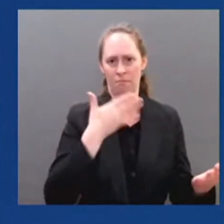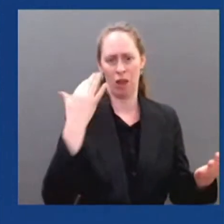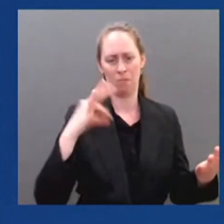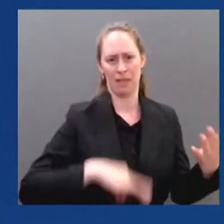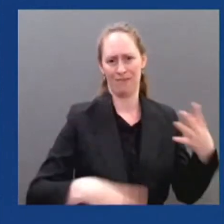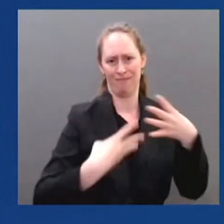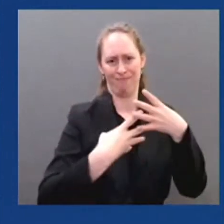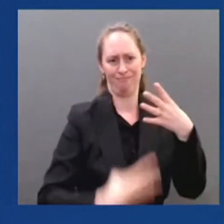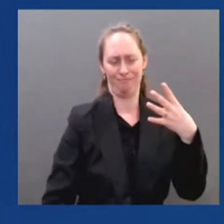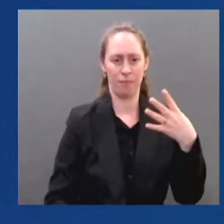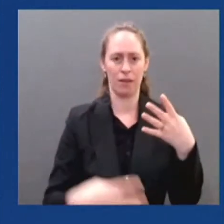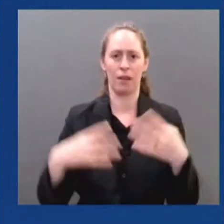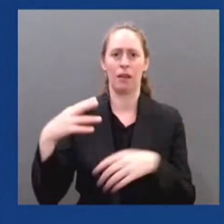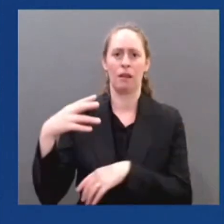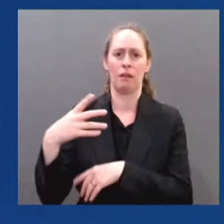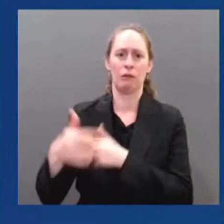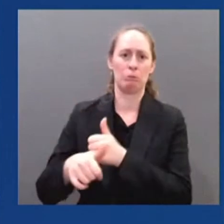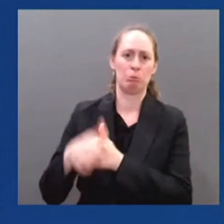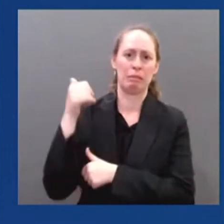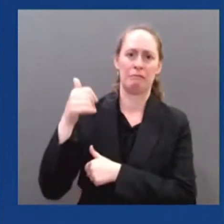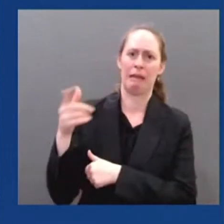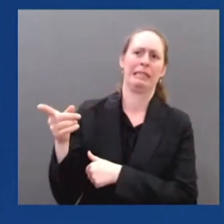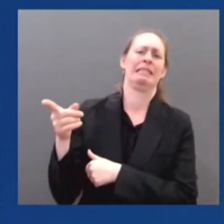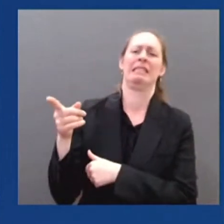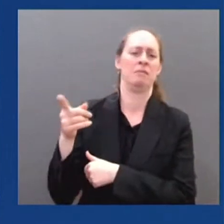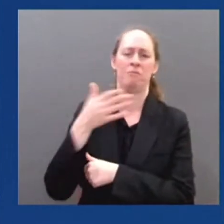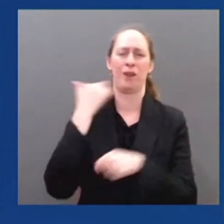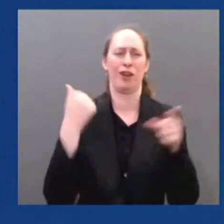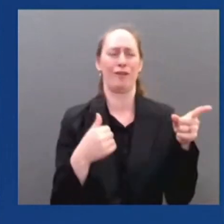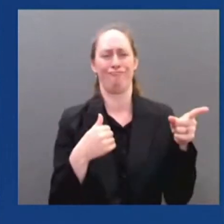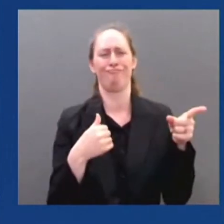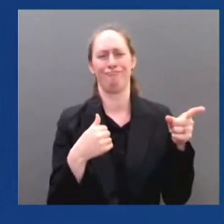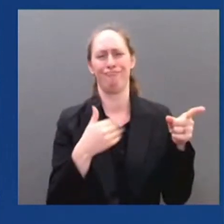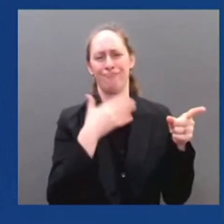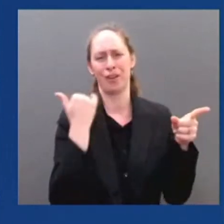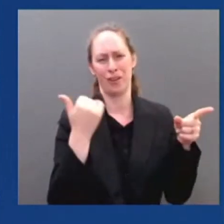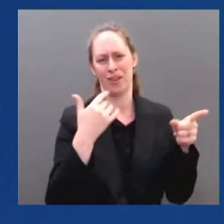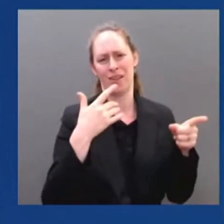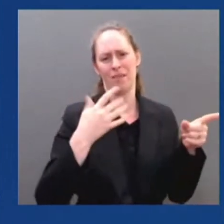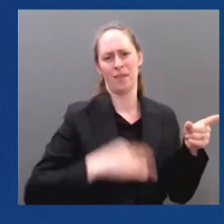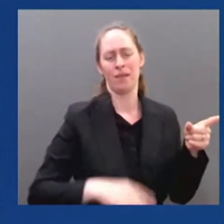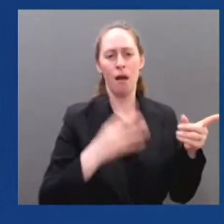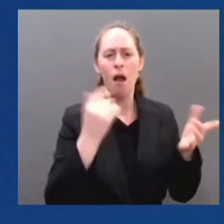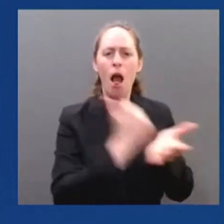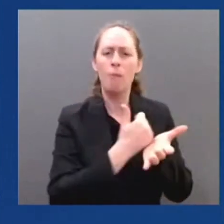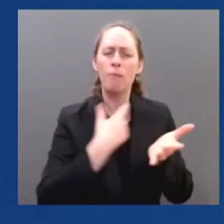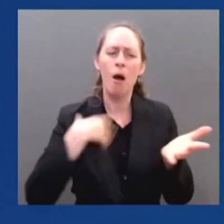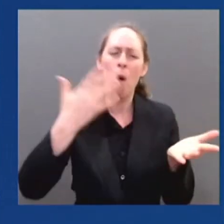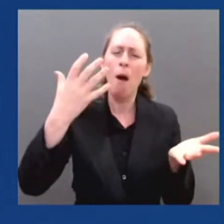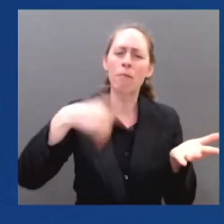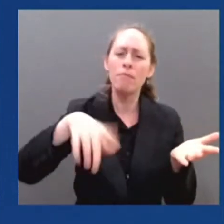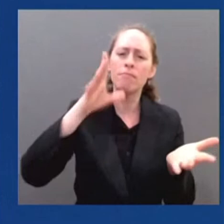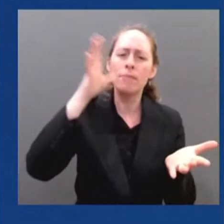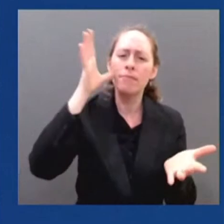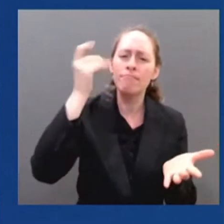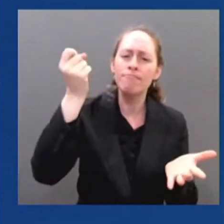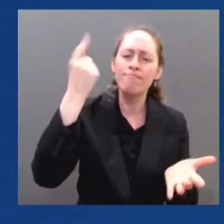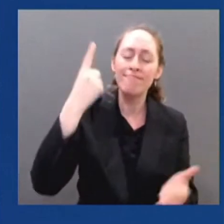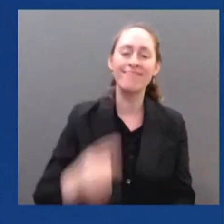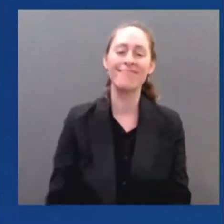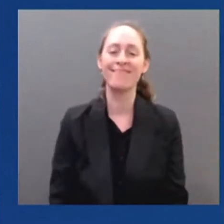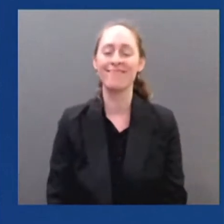make sure you understand, parents, that prior to making the decision to authorize and recommend these vaccines,